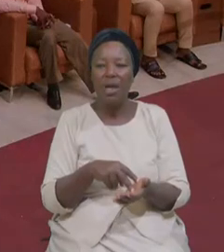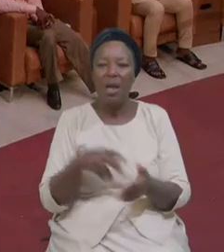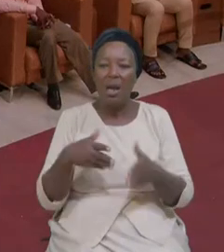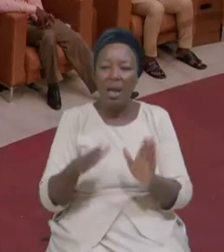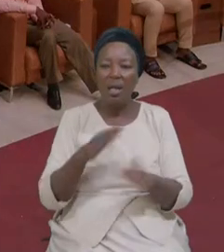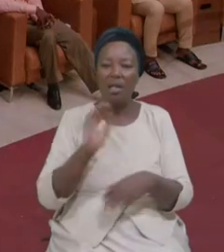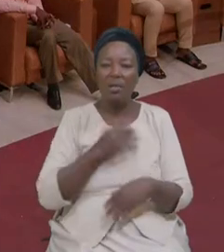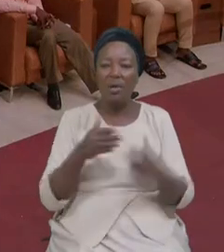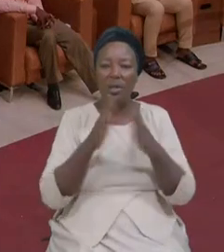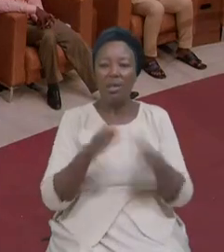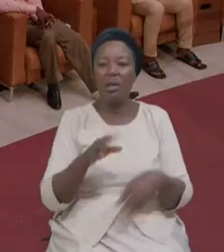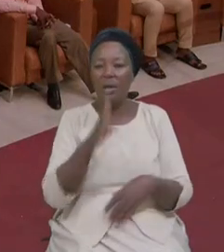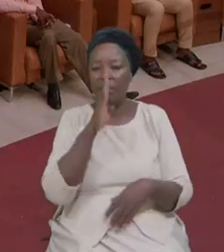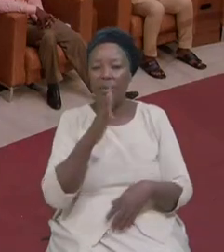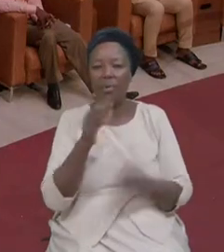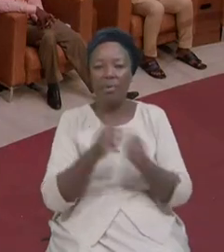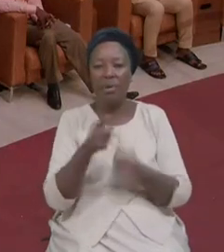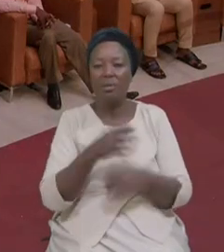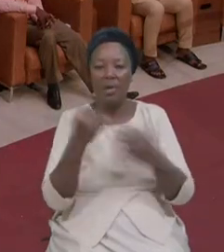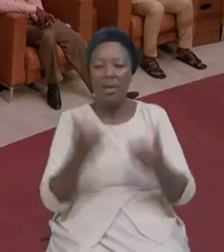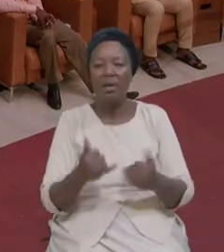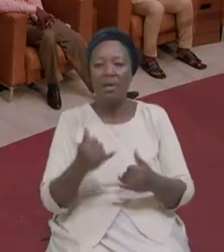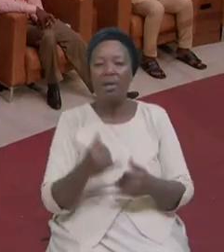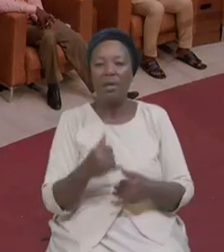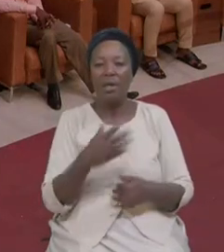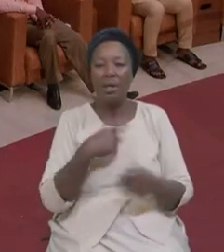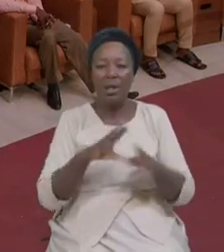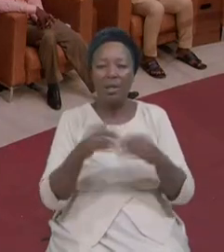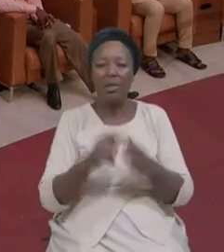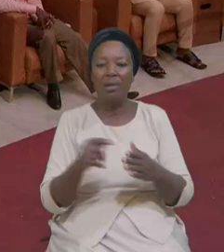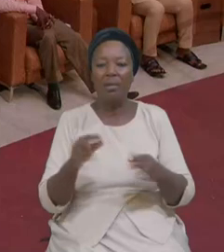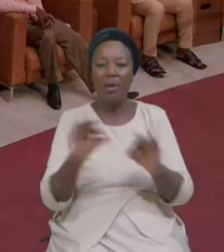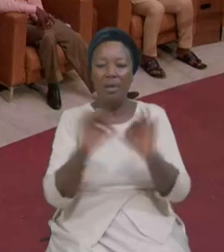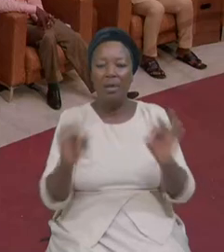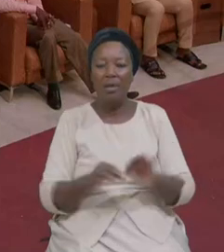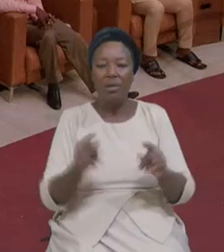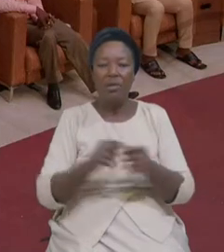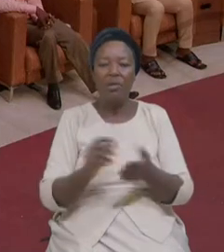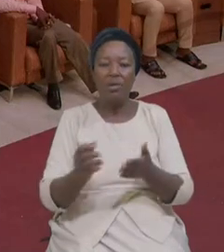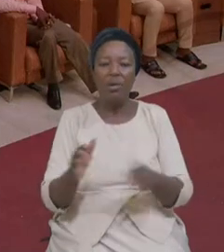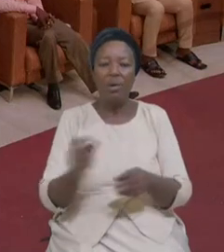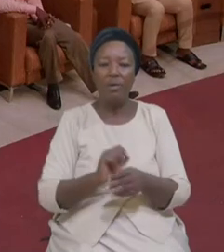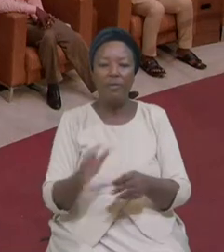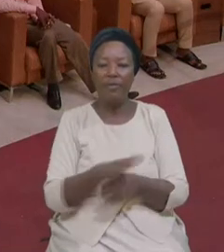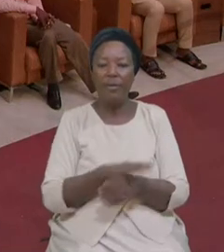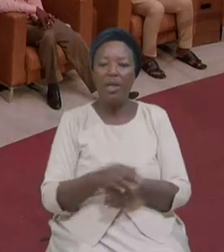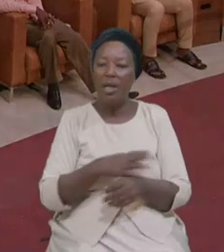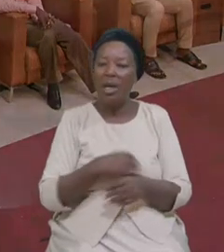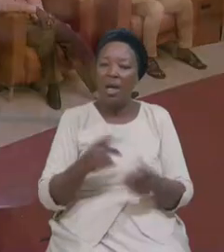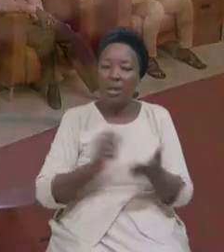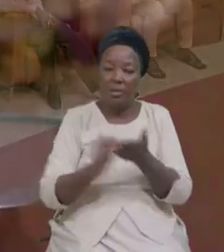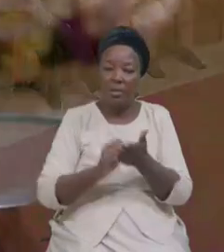now and give them a slip to fill. And please,